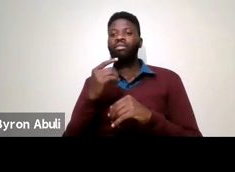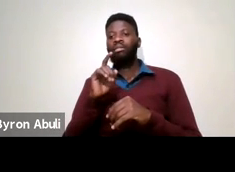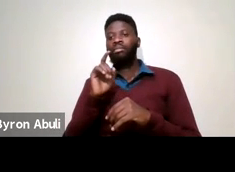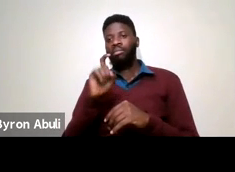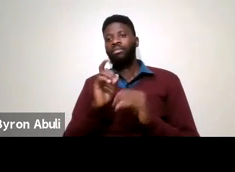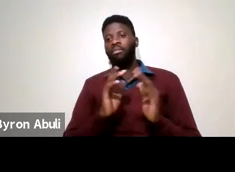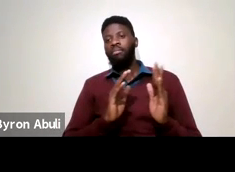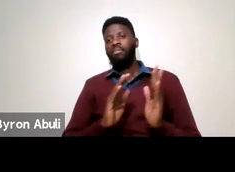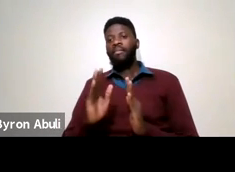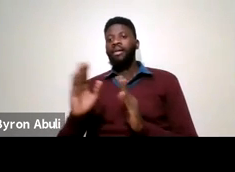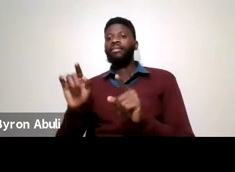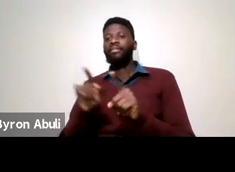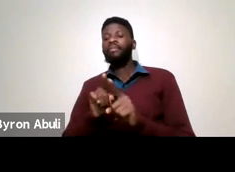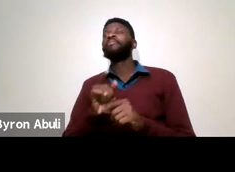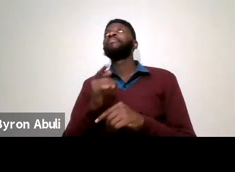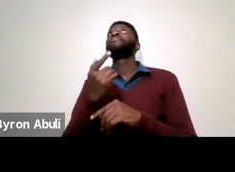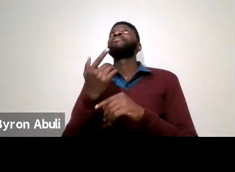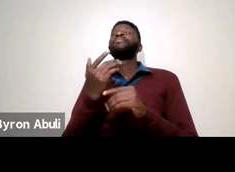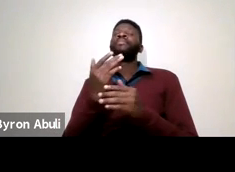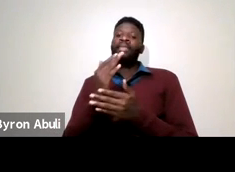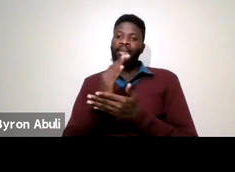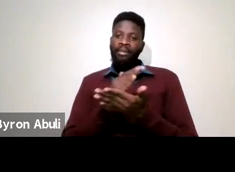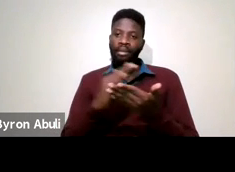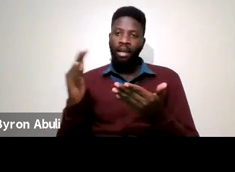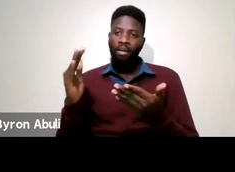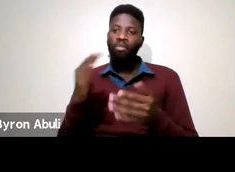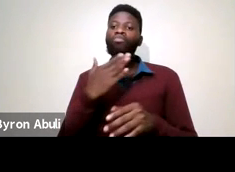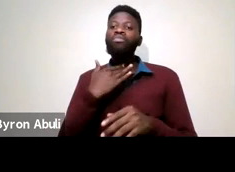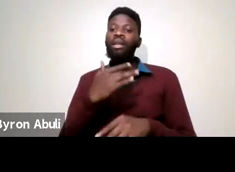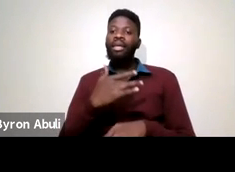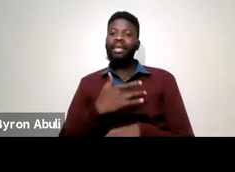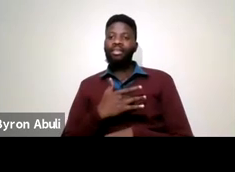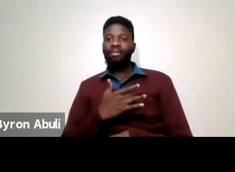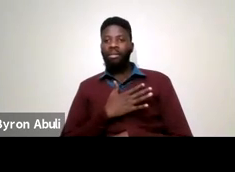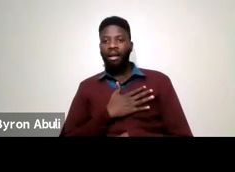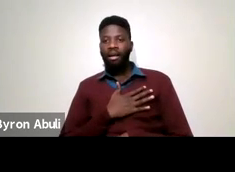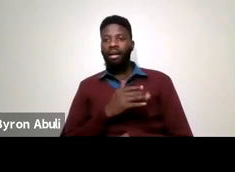that. Some of you want to inspire before you expire.